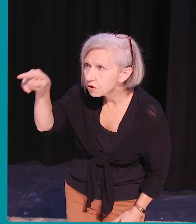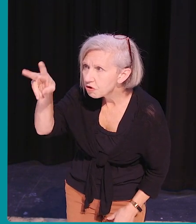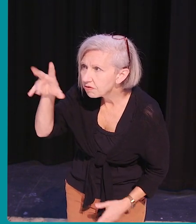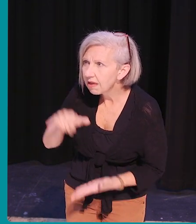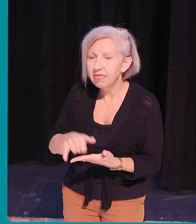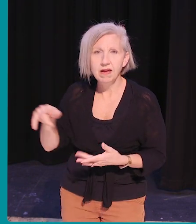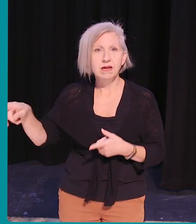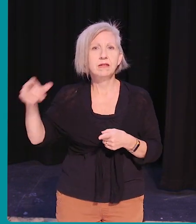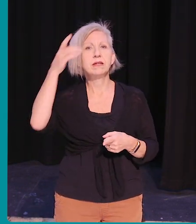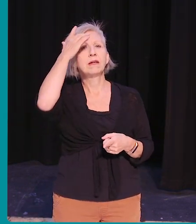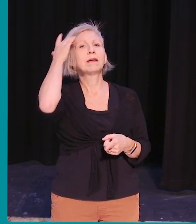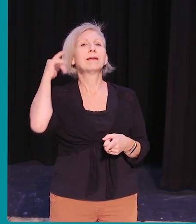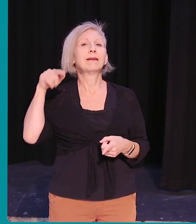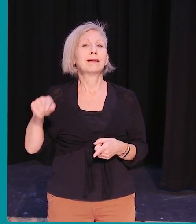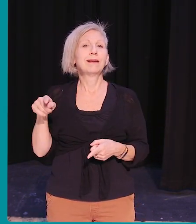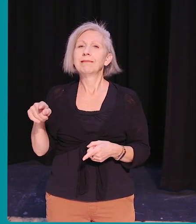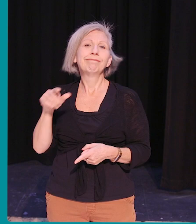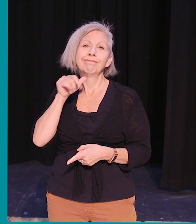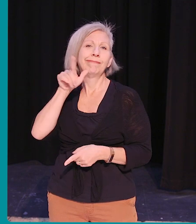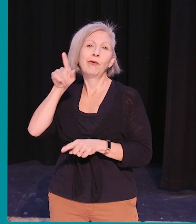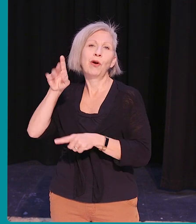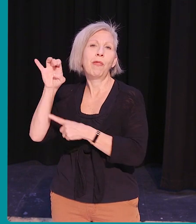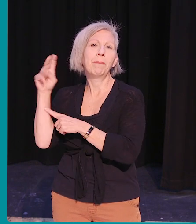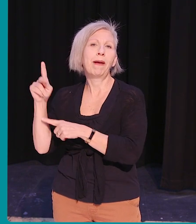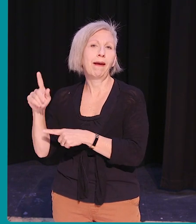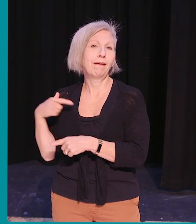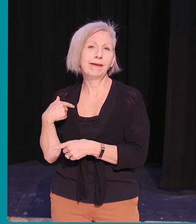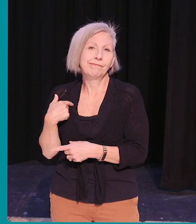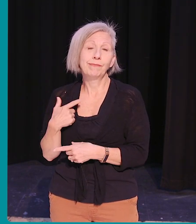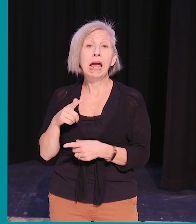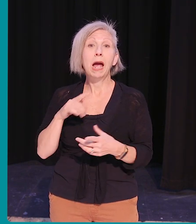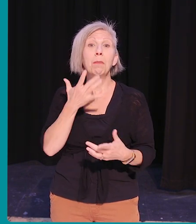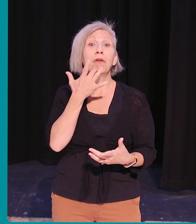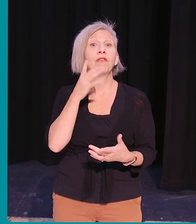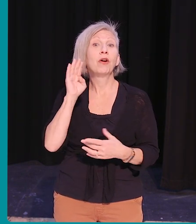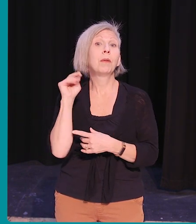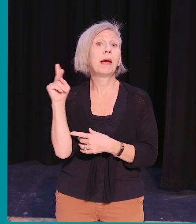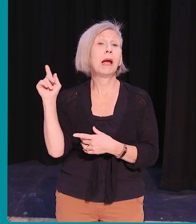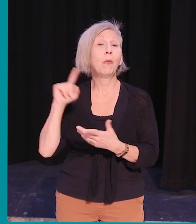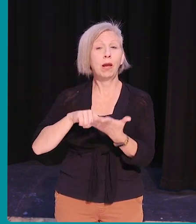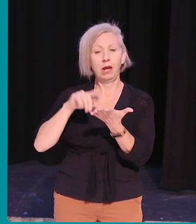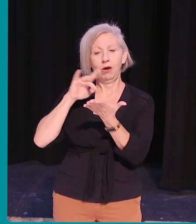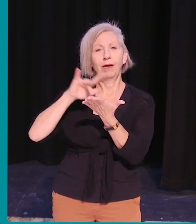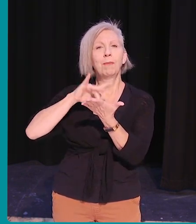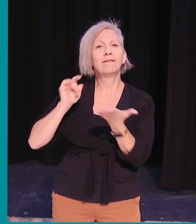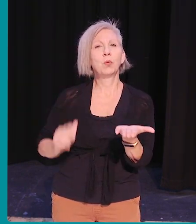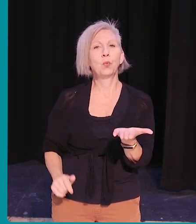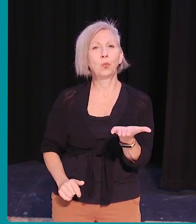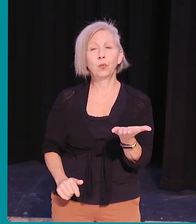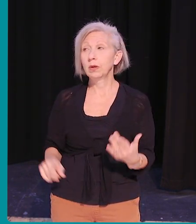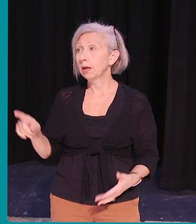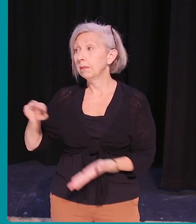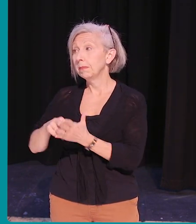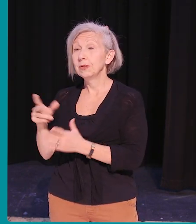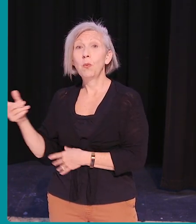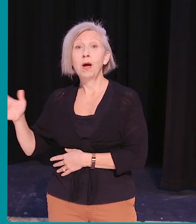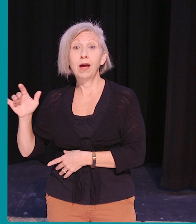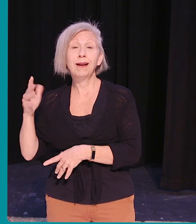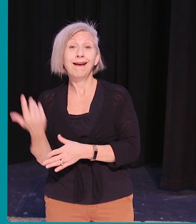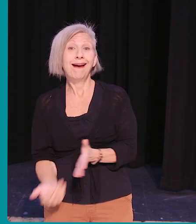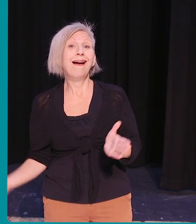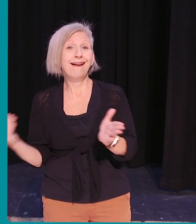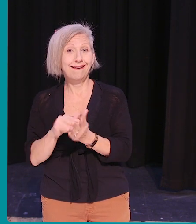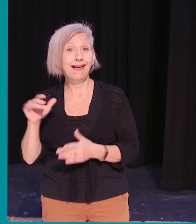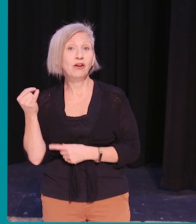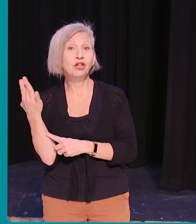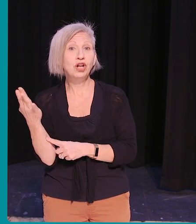fine. So Brittany's like, fine, I'm going to be a travel agent, right? I can see it now. Travel Dreams by Brittany, right? But guess what? You are so